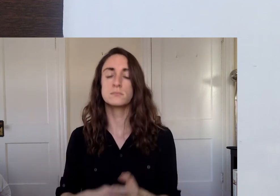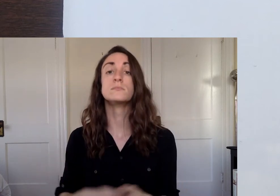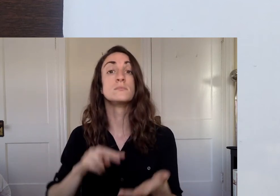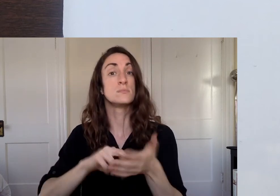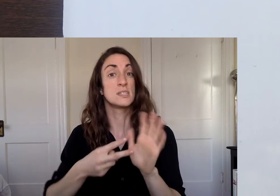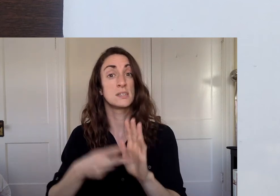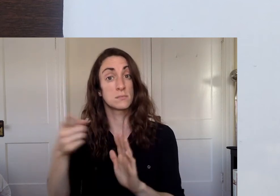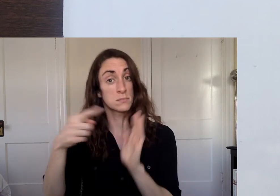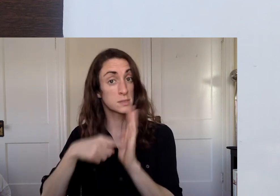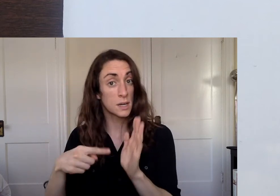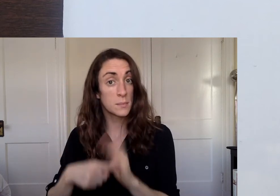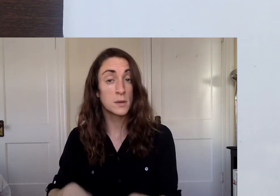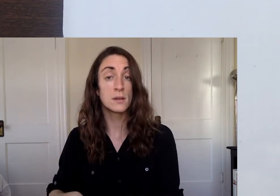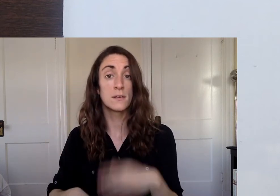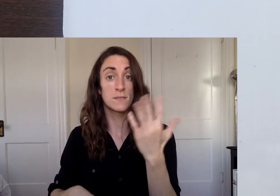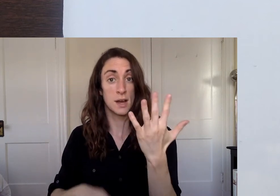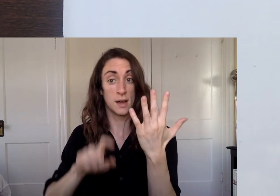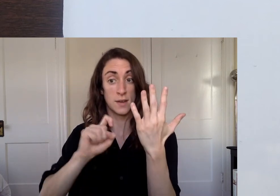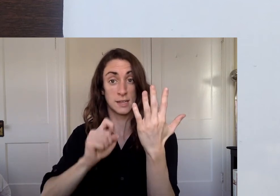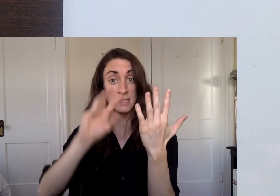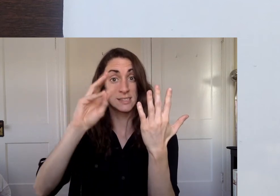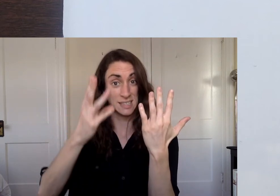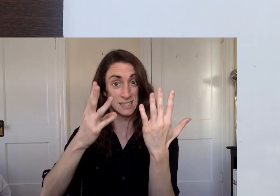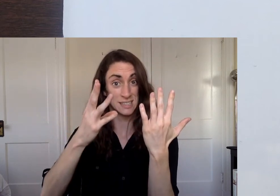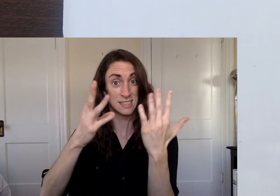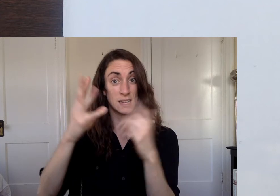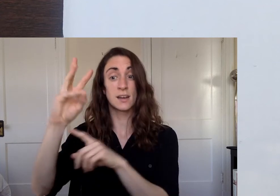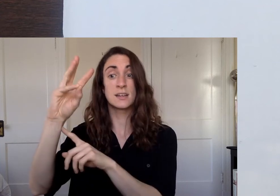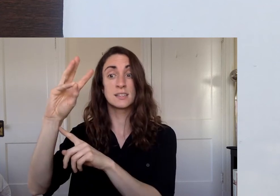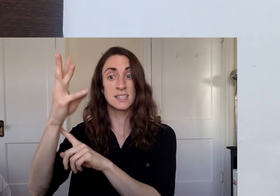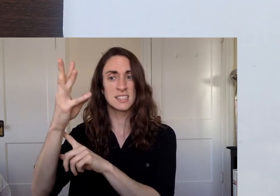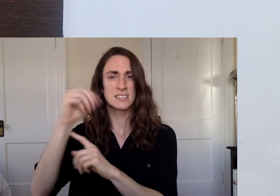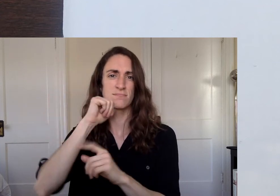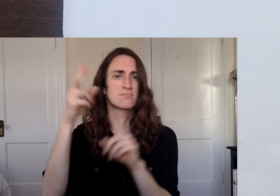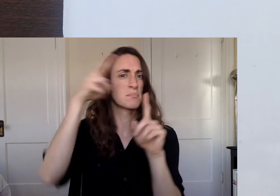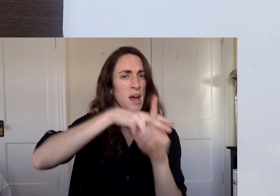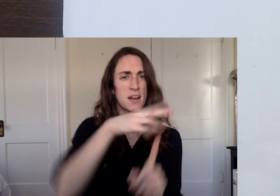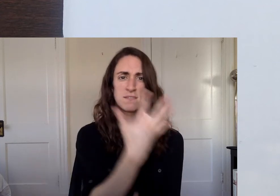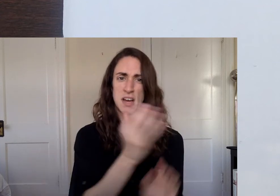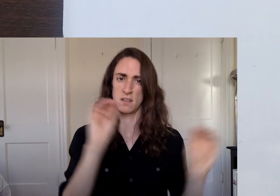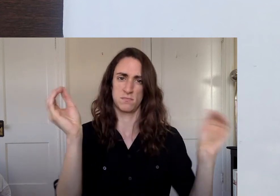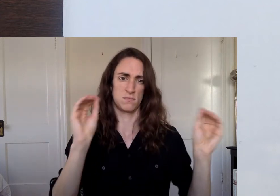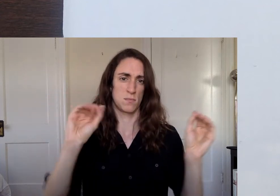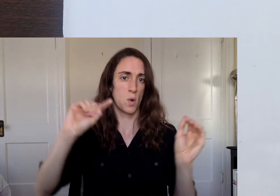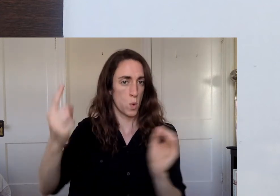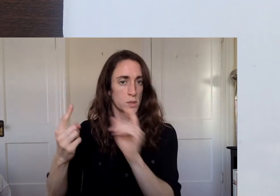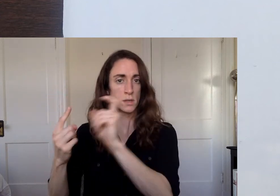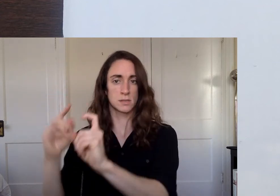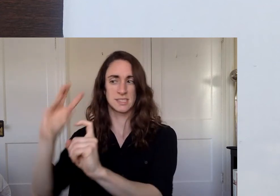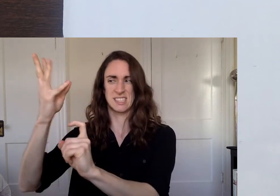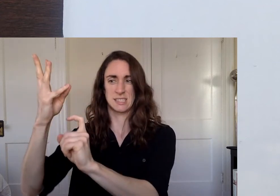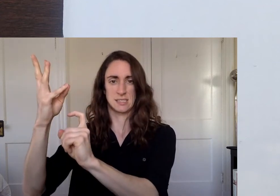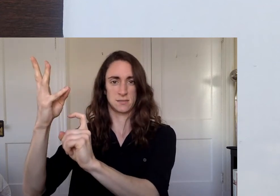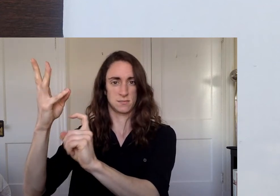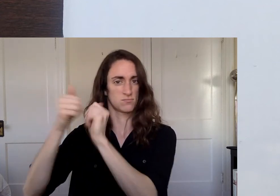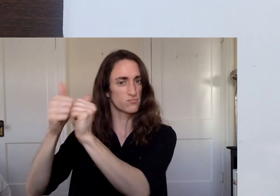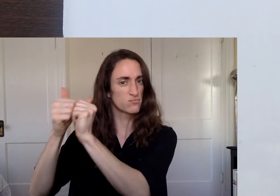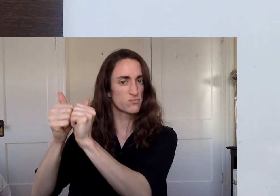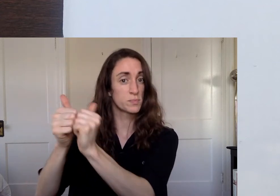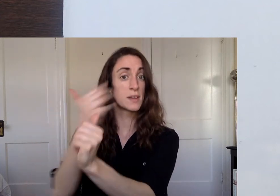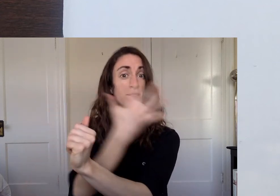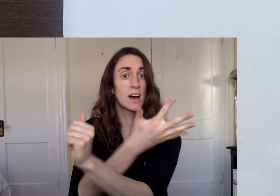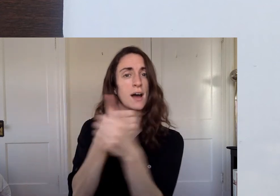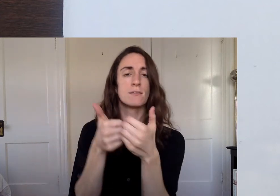what is directly before them, unless they have the help of parentheses to reach back further. So in this example, 5 times x to the 6th, that